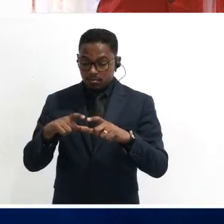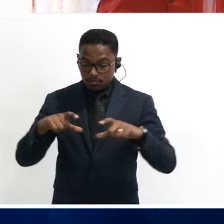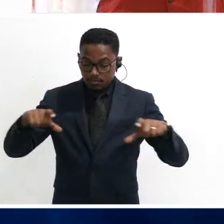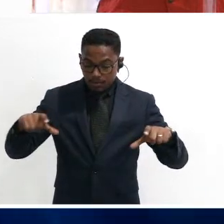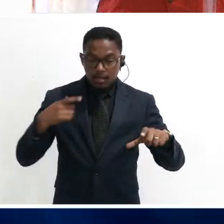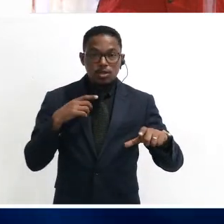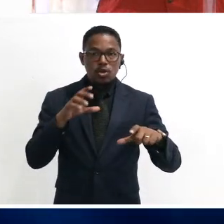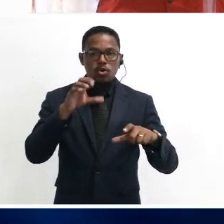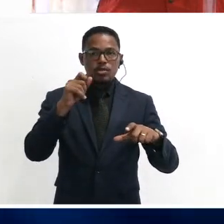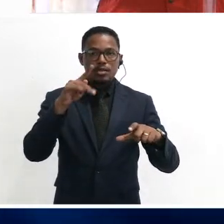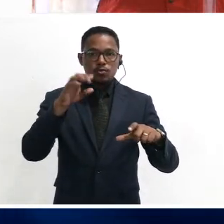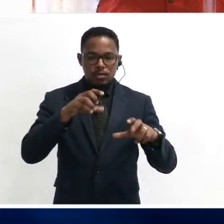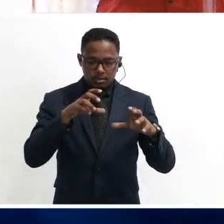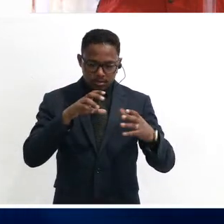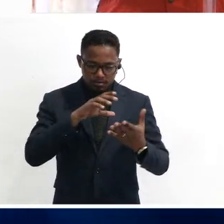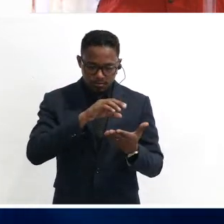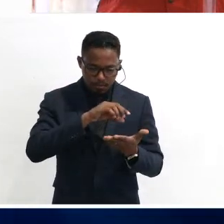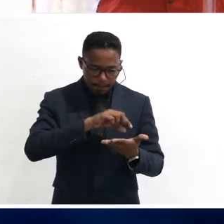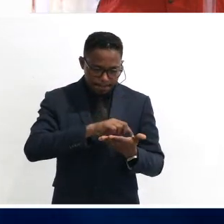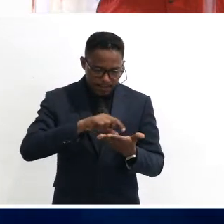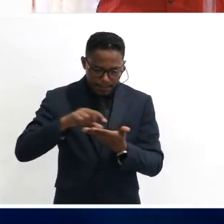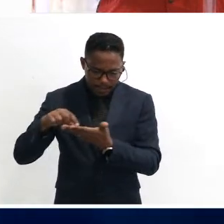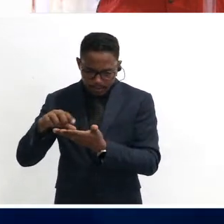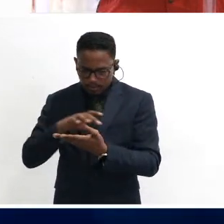Okay, I'll talk a little bit about testing.